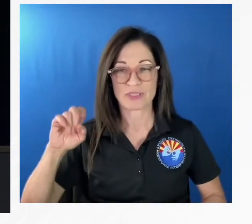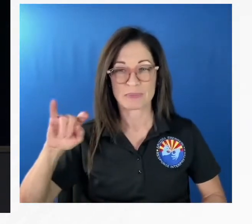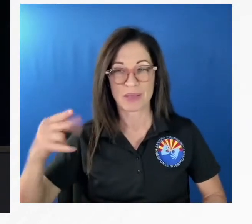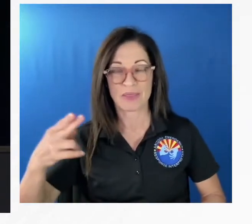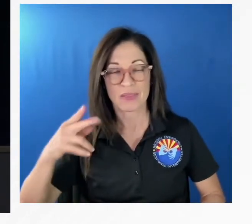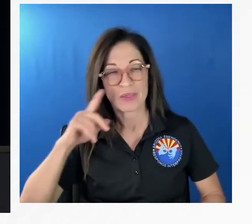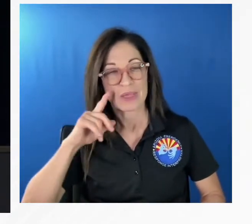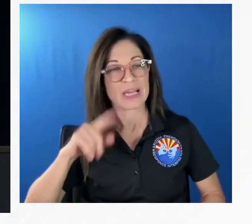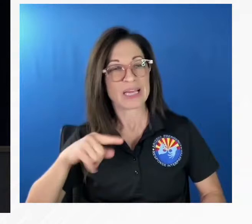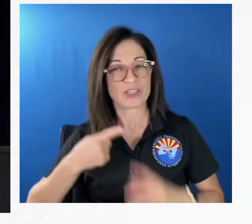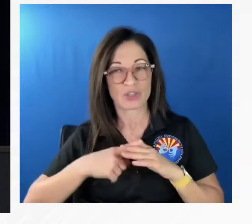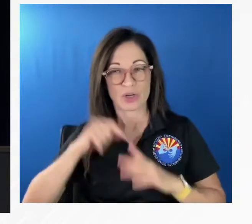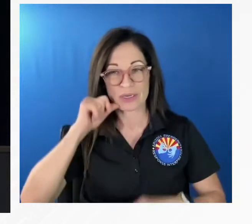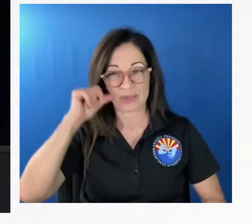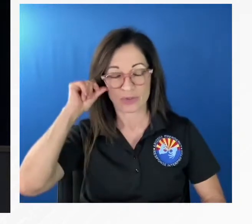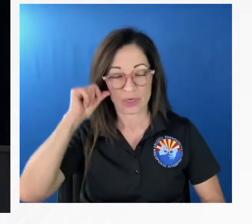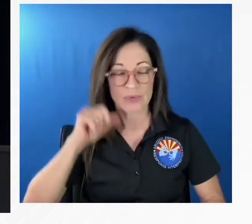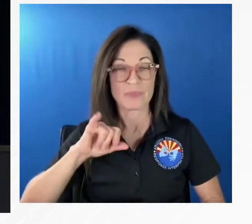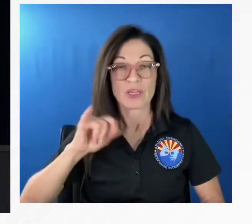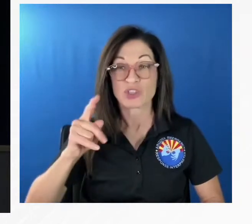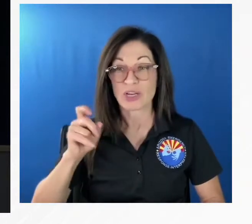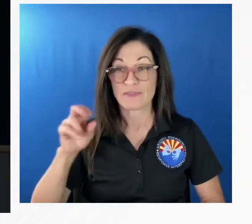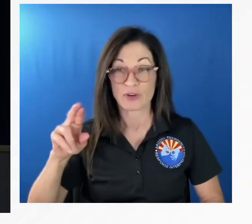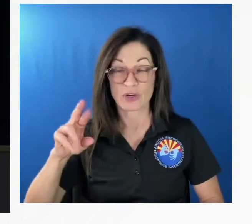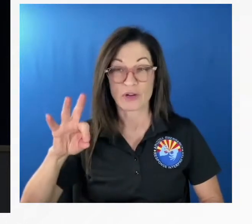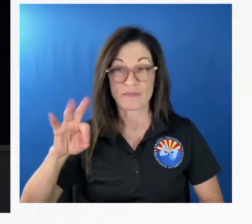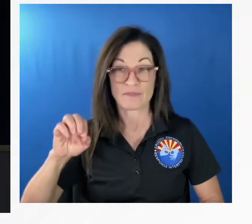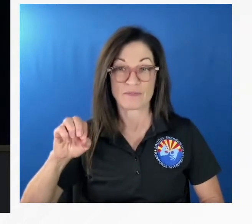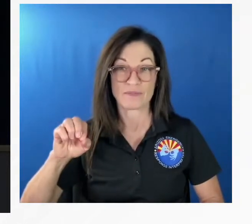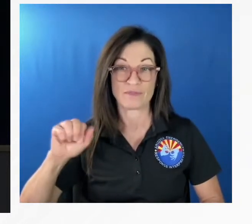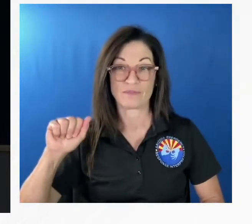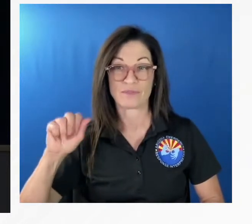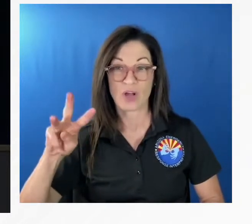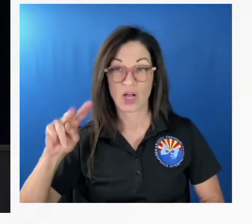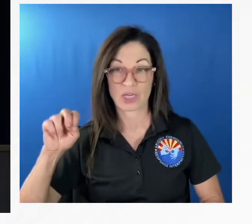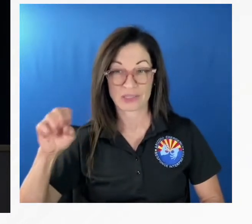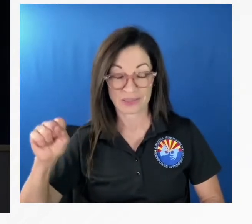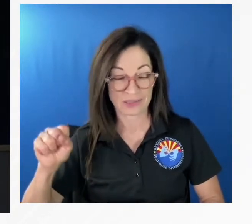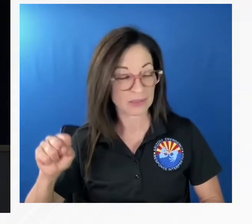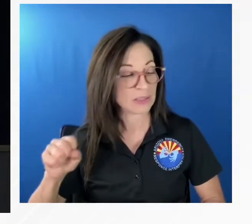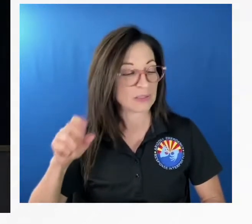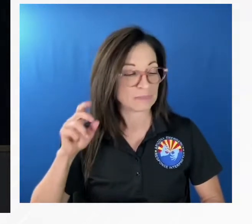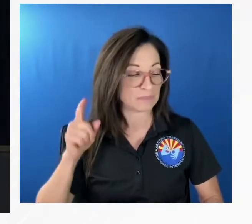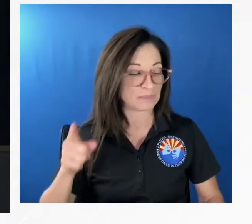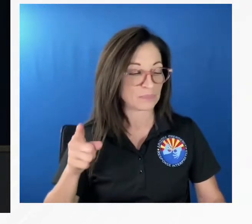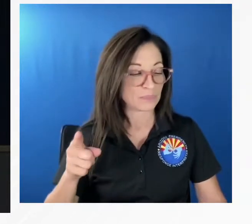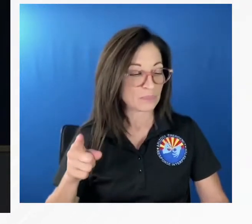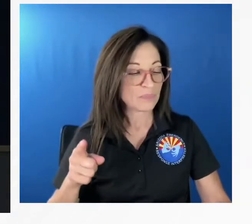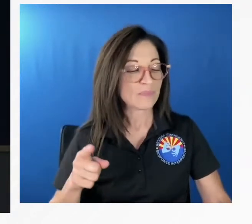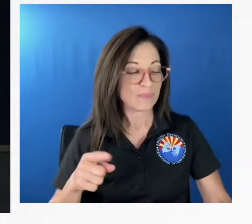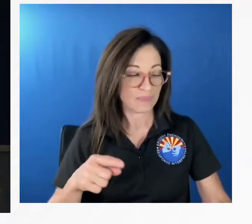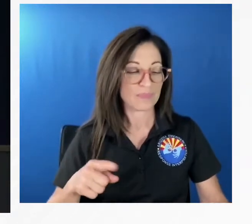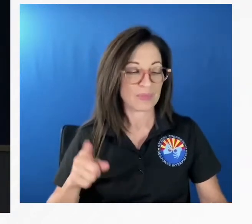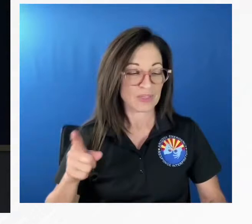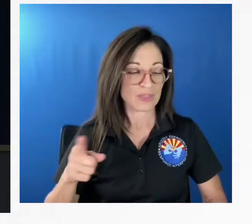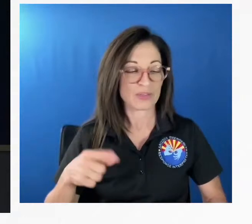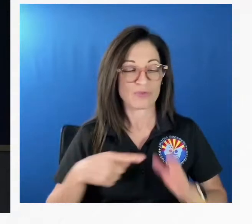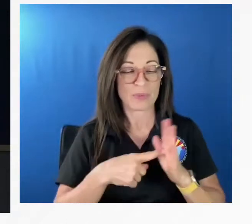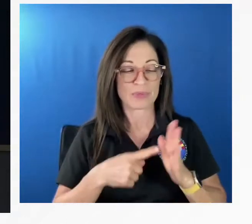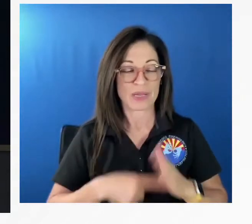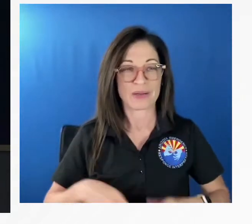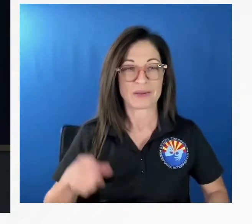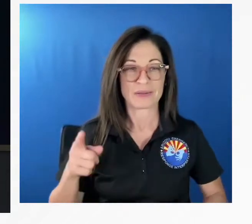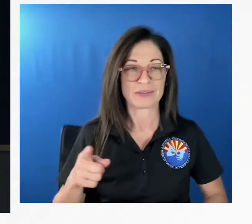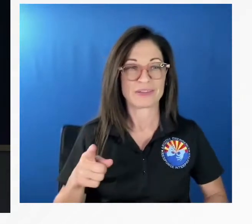yesterday. We have Jennifer Fox, who's Eddie Valero's representative. I think I saw her in her early. There's Jennifer. She's with the camera. Hey, shut the camera